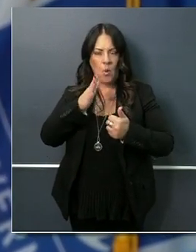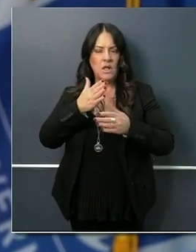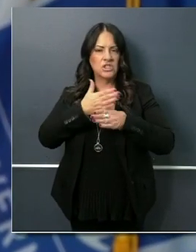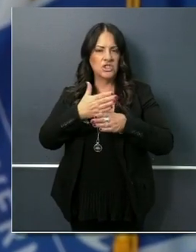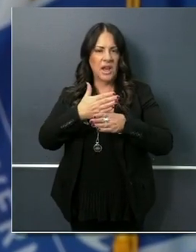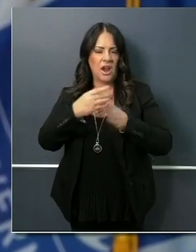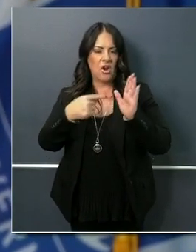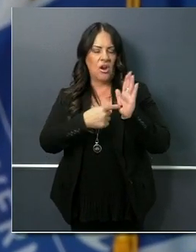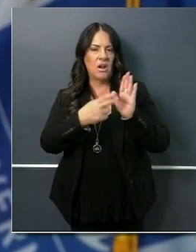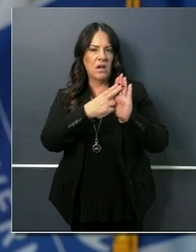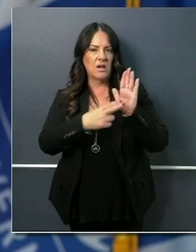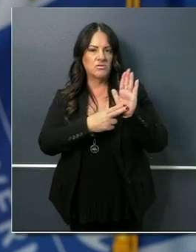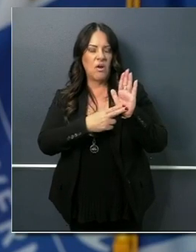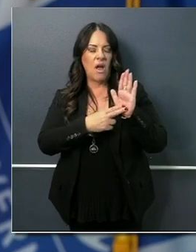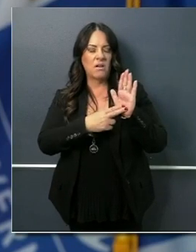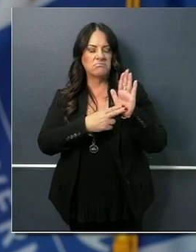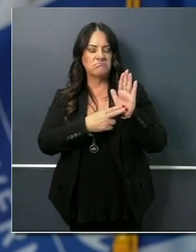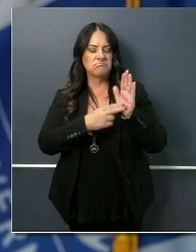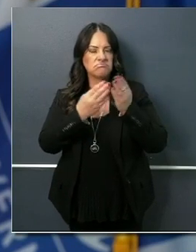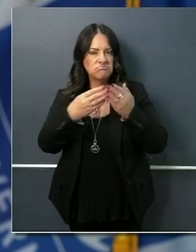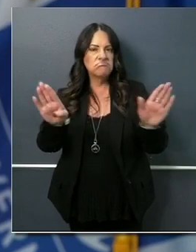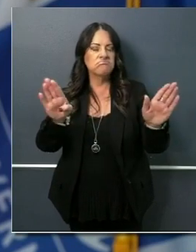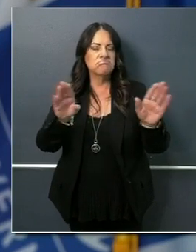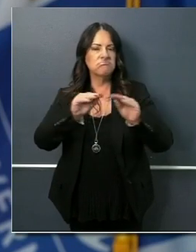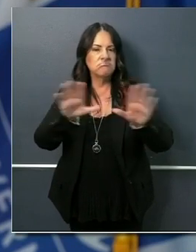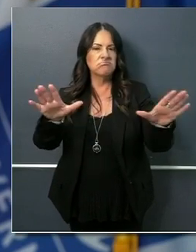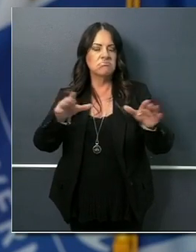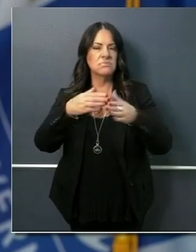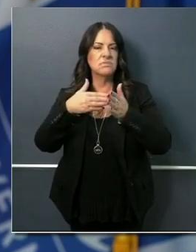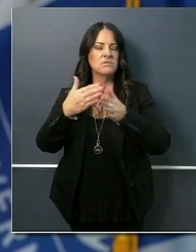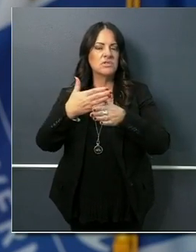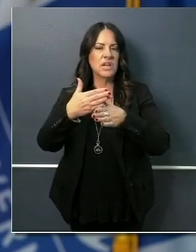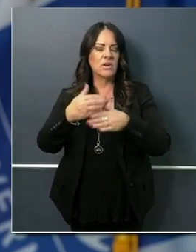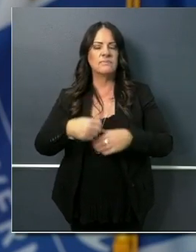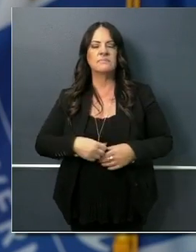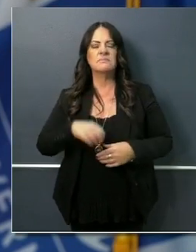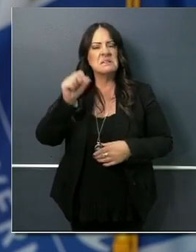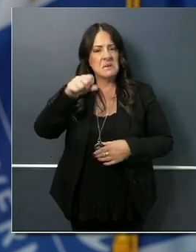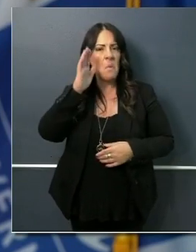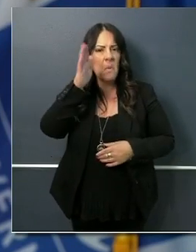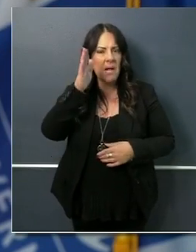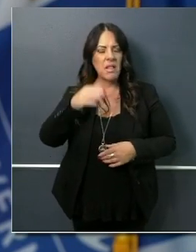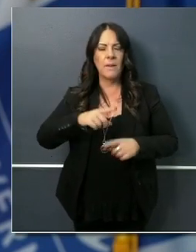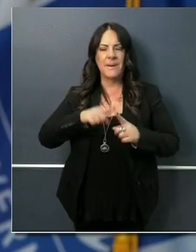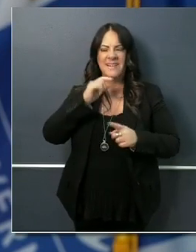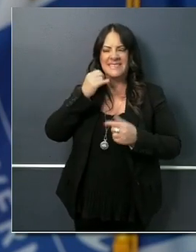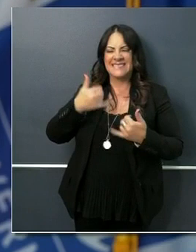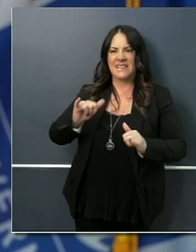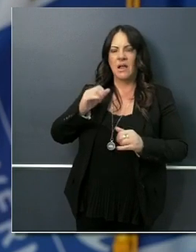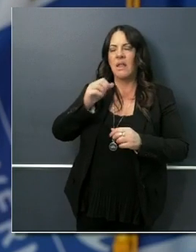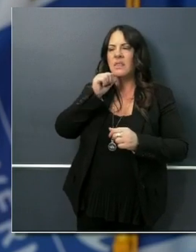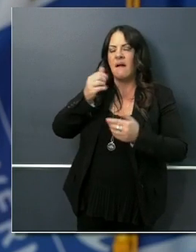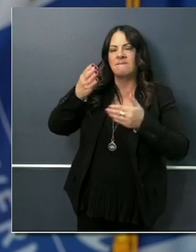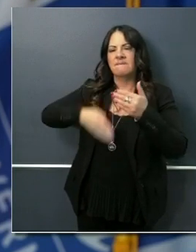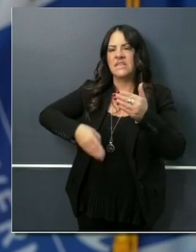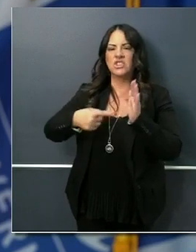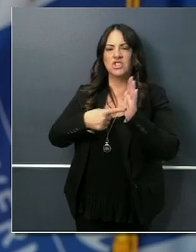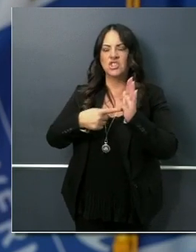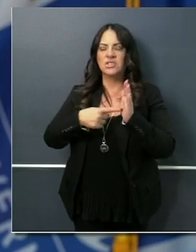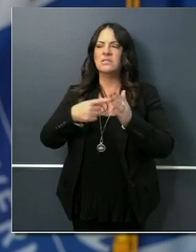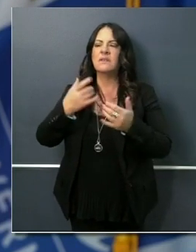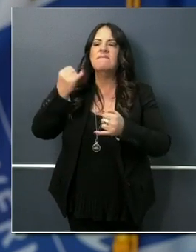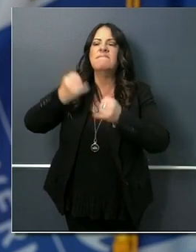contract yet. The answer is yes, we do. We were still in the final negotiation phases, and there were still some issues associated